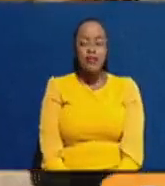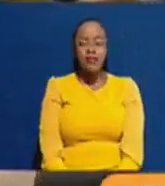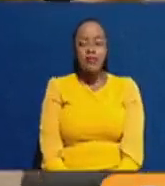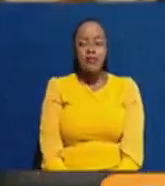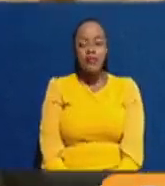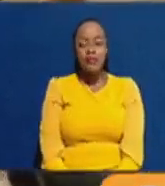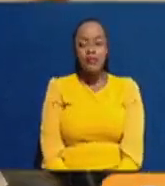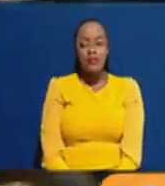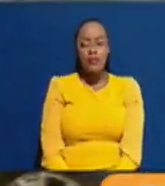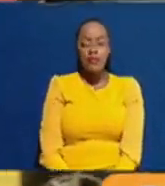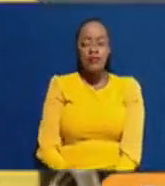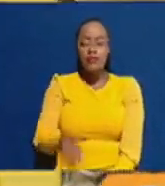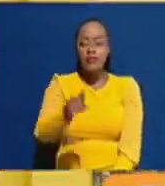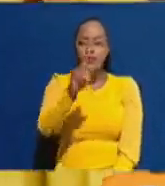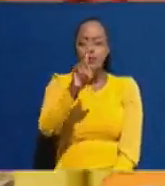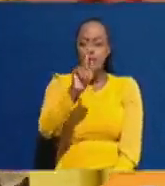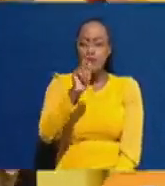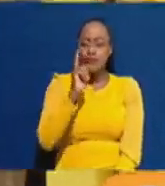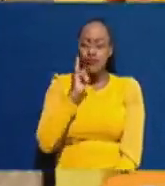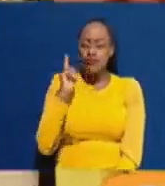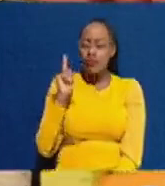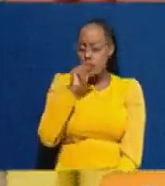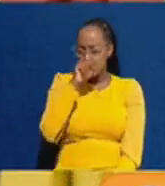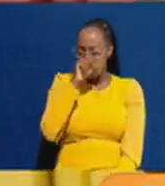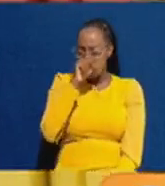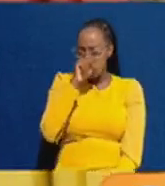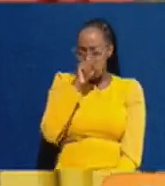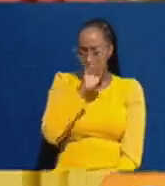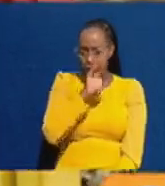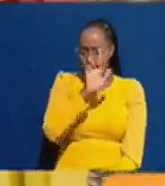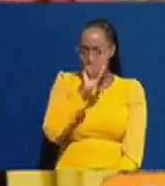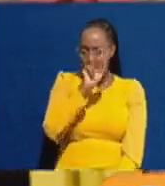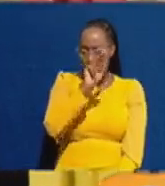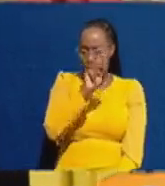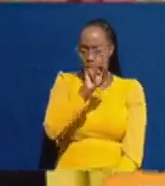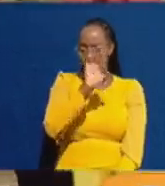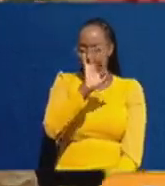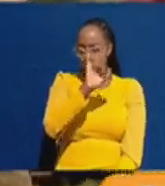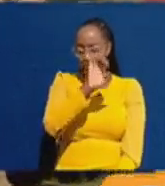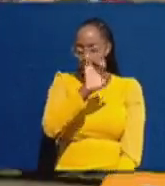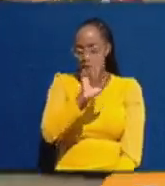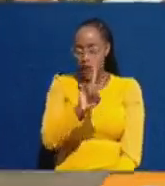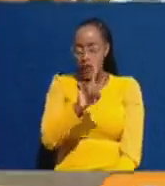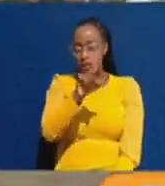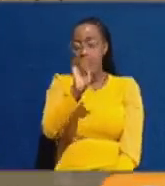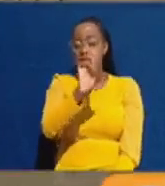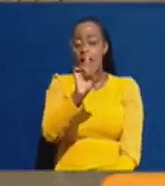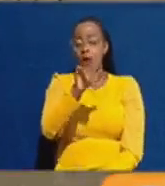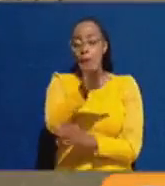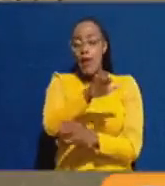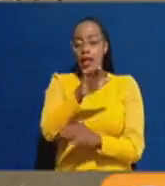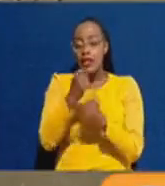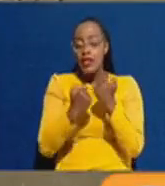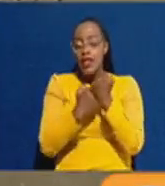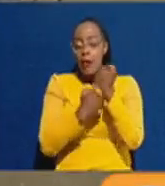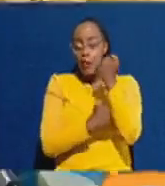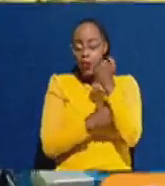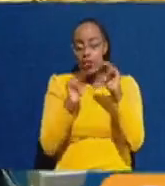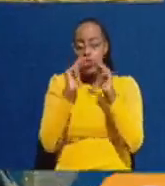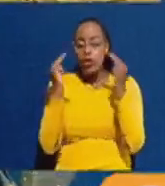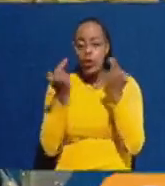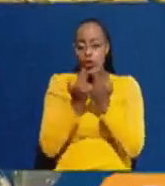Bloomfield Thor is the latest victim of the vicious gold scammers in the country. At the Nairobi Area Operations Support Unit